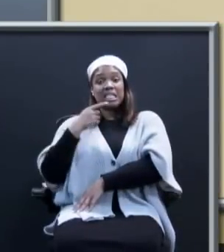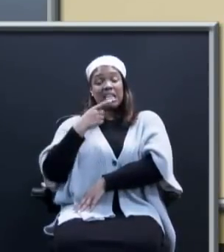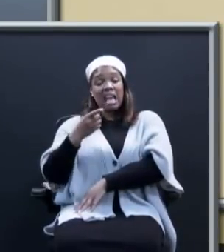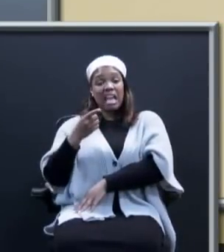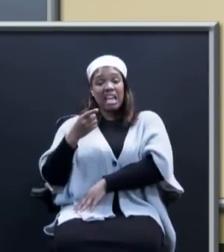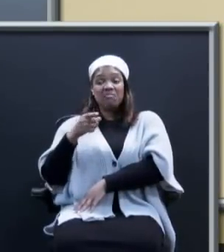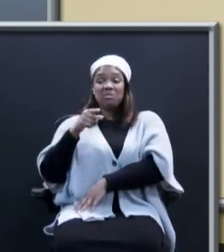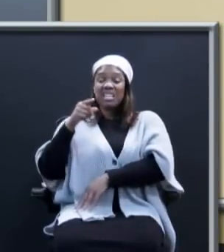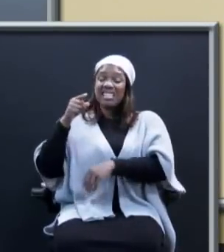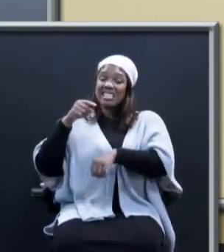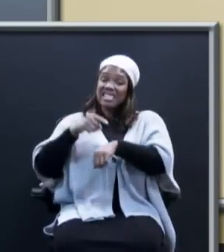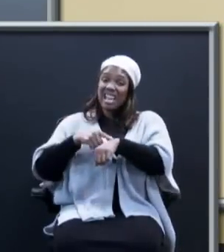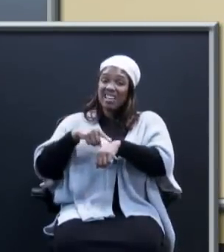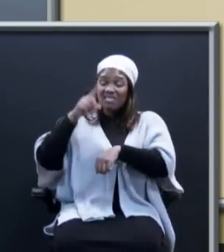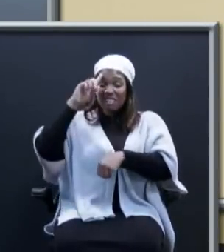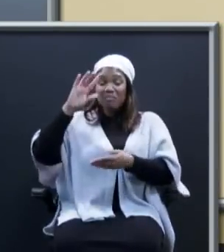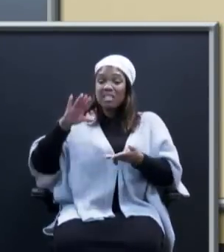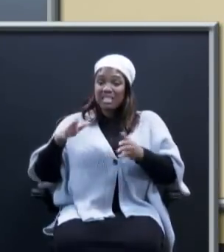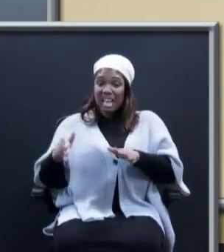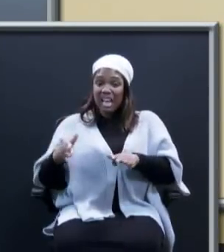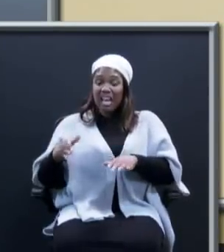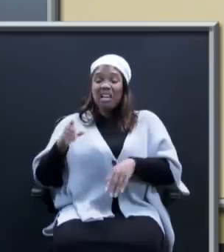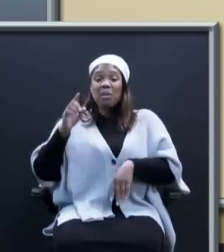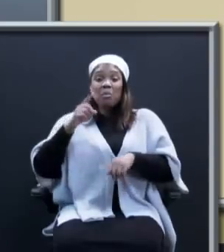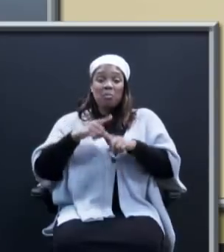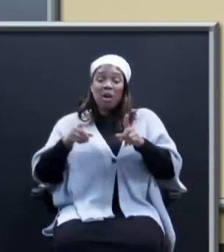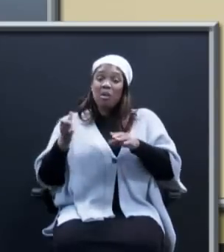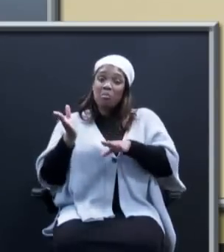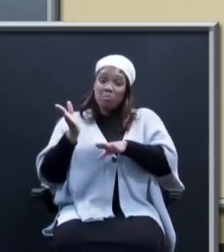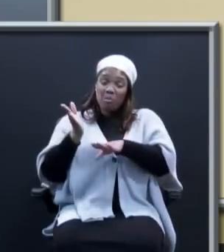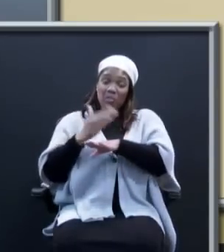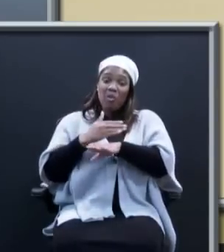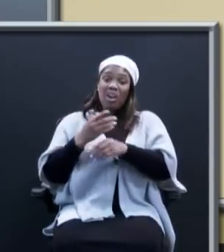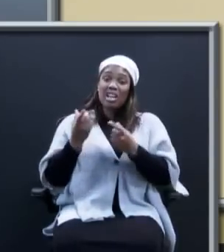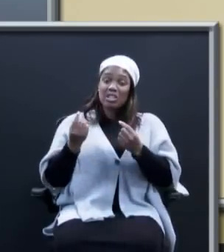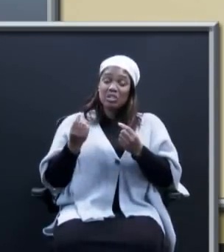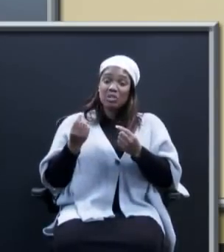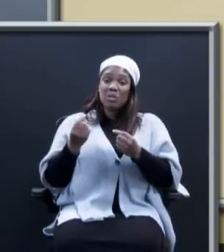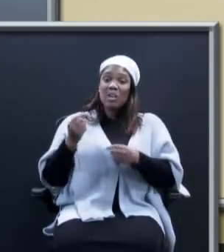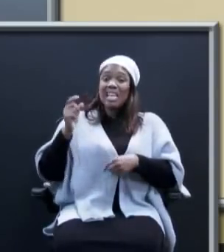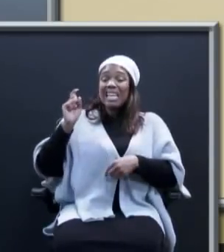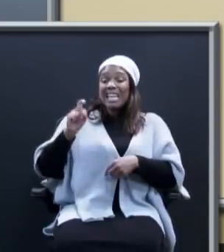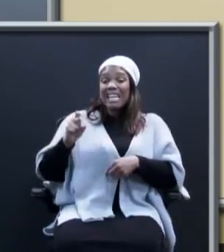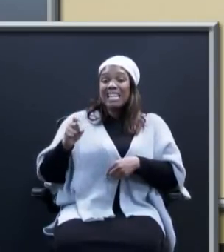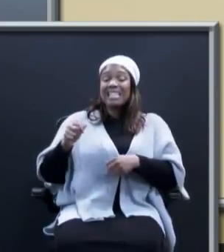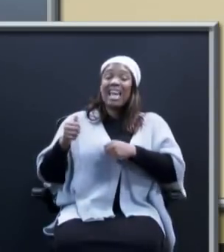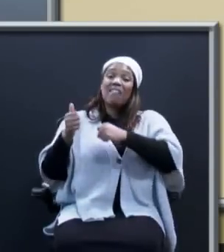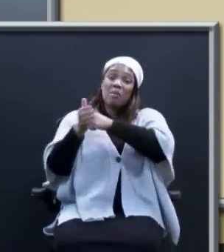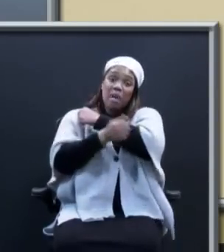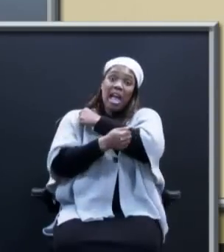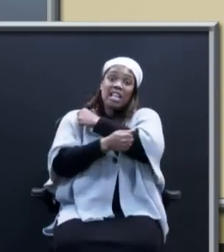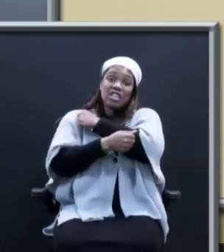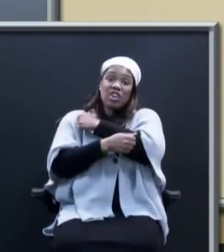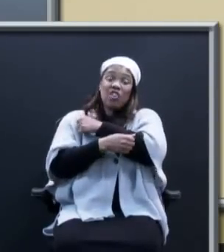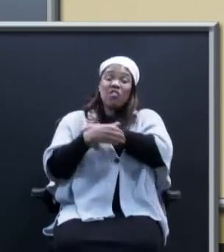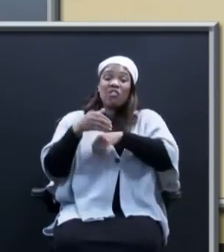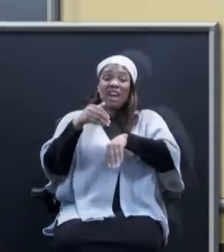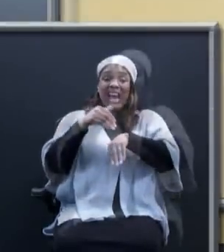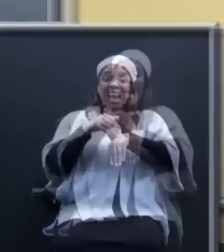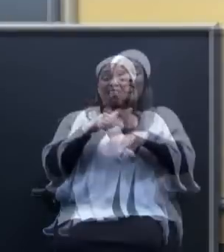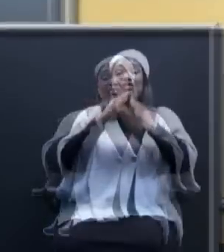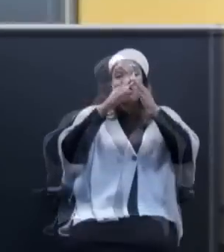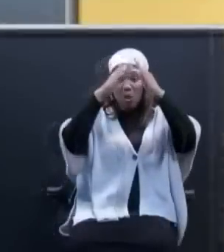hand. Uh-huh. I will keep the Passover at thy house with my disciples. I will keep the communion at my house. The Passover. Sacrament.